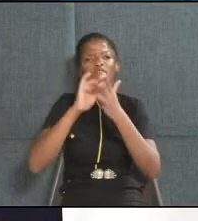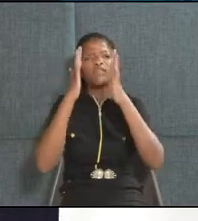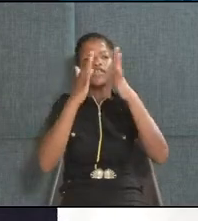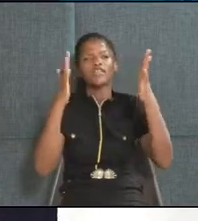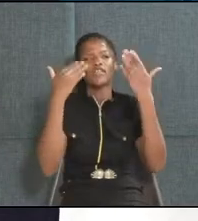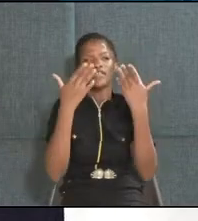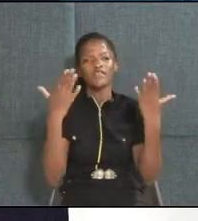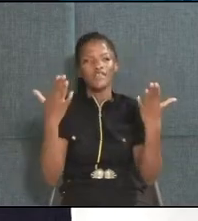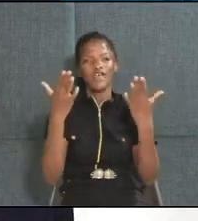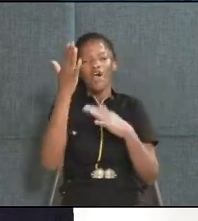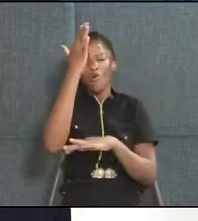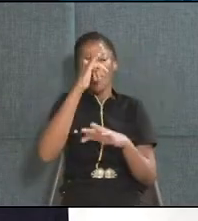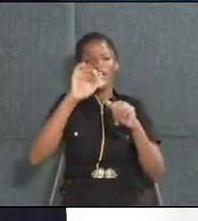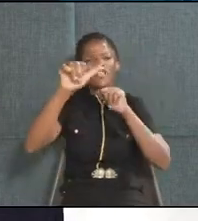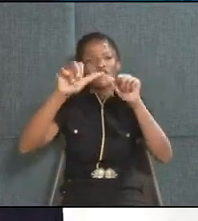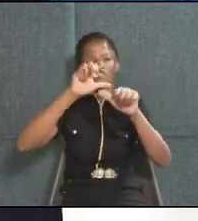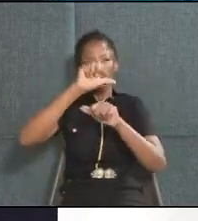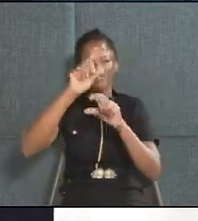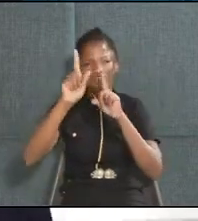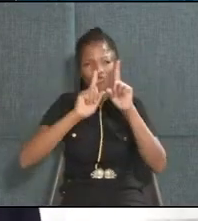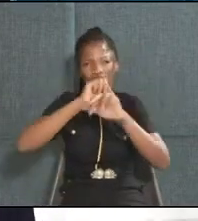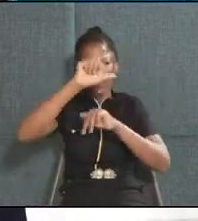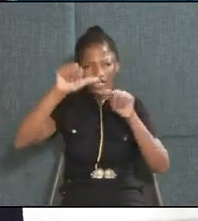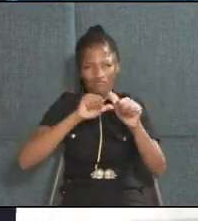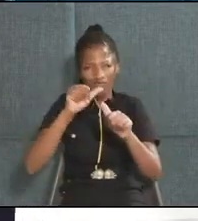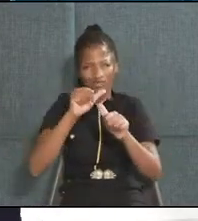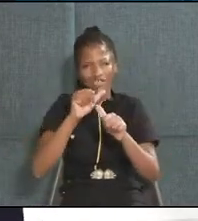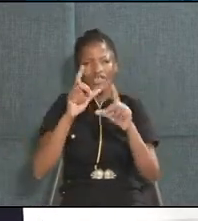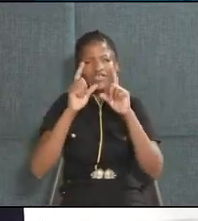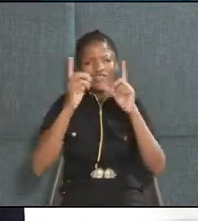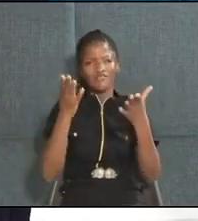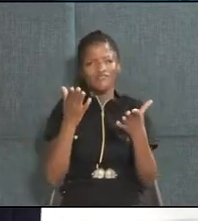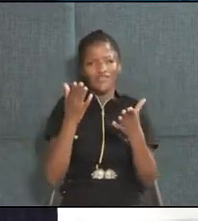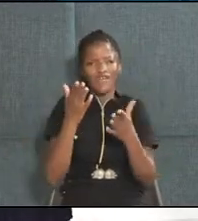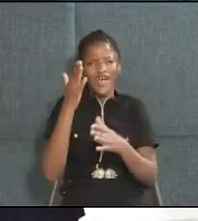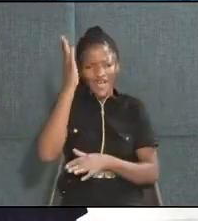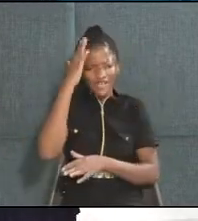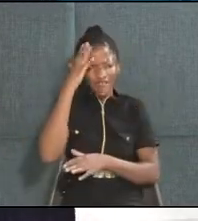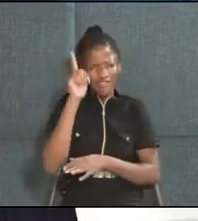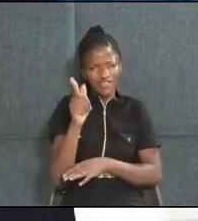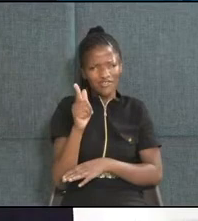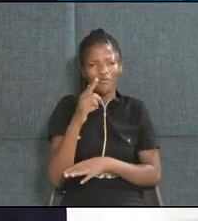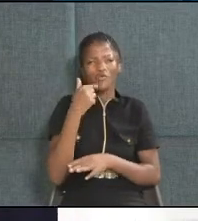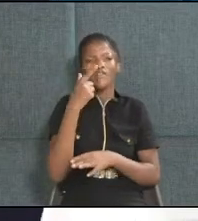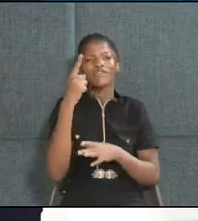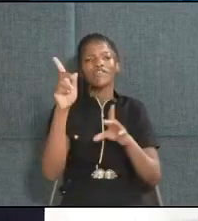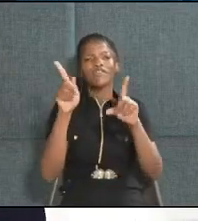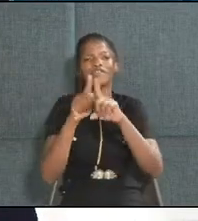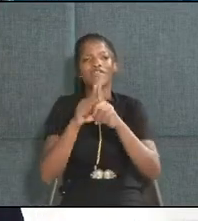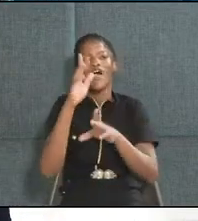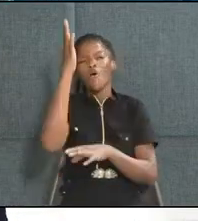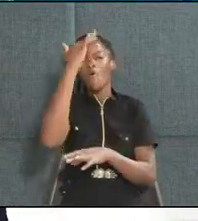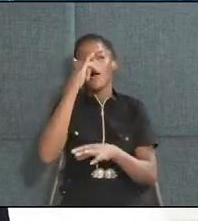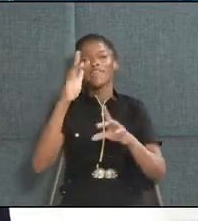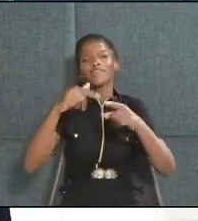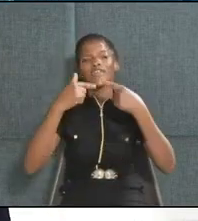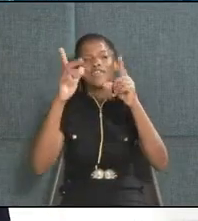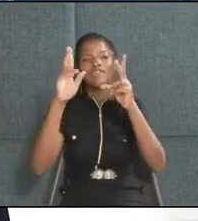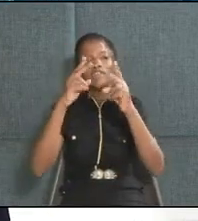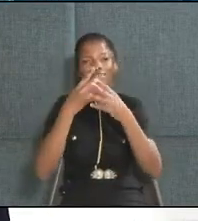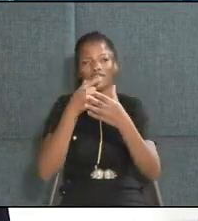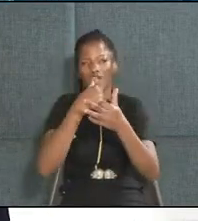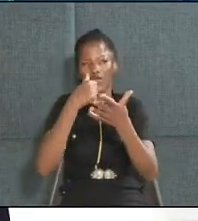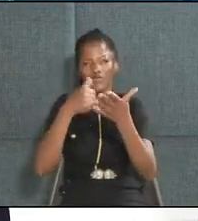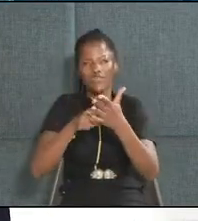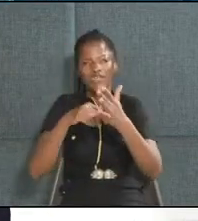the sea? Why talk about a sea mammal? I knew somebody would say that. Zola, that's why I gave you the letter. And the